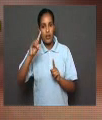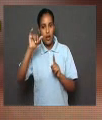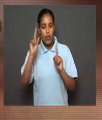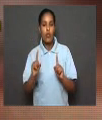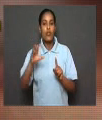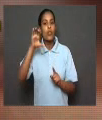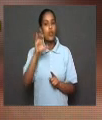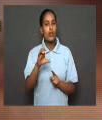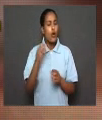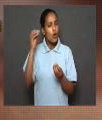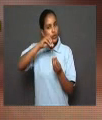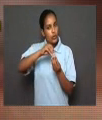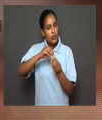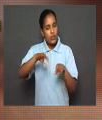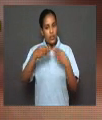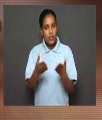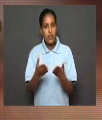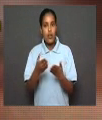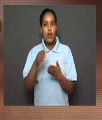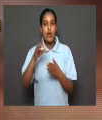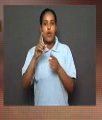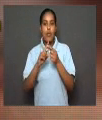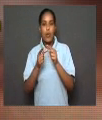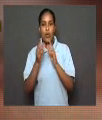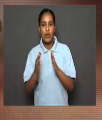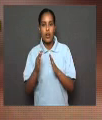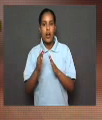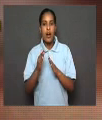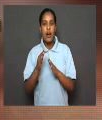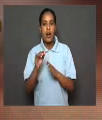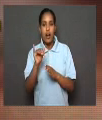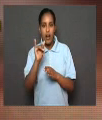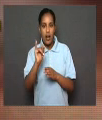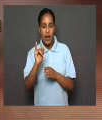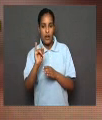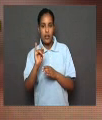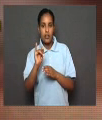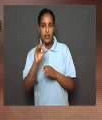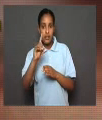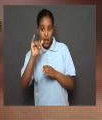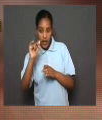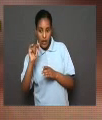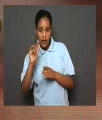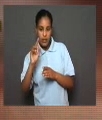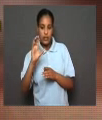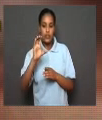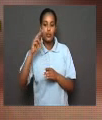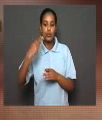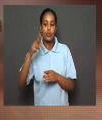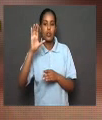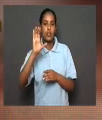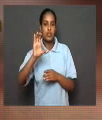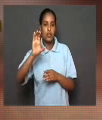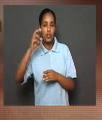Dipole-dipole forces also give the polar cis isomer of dichloroethene a